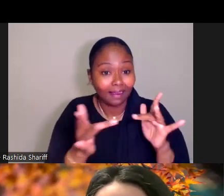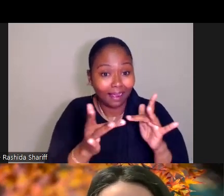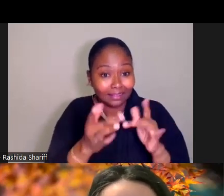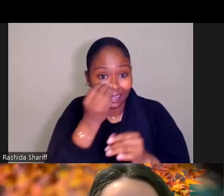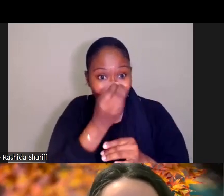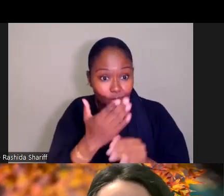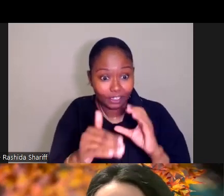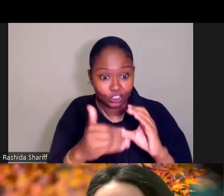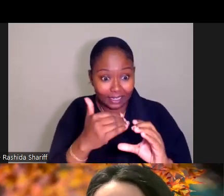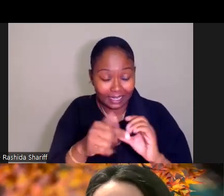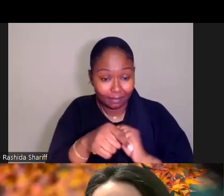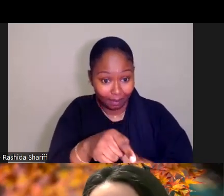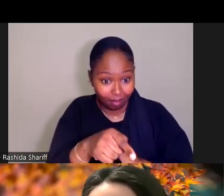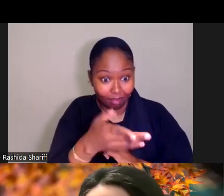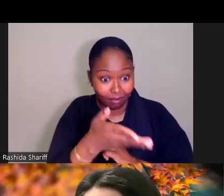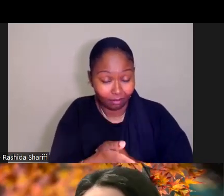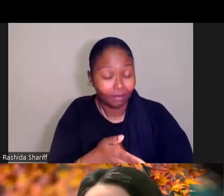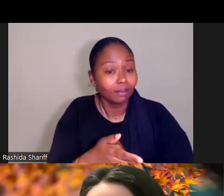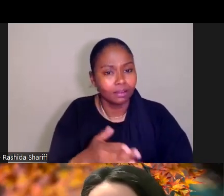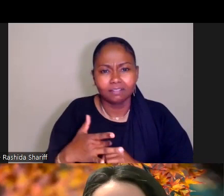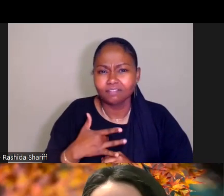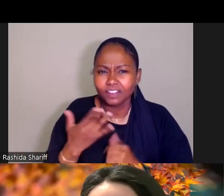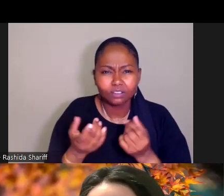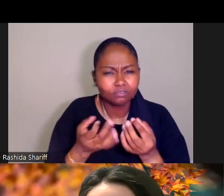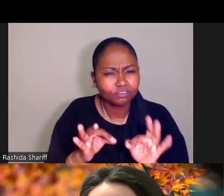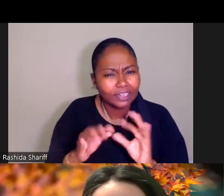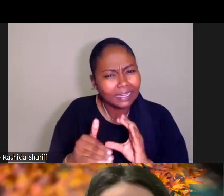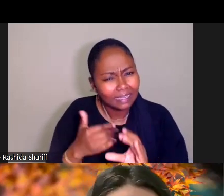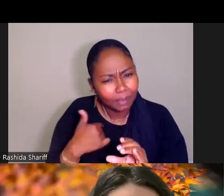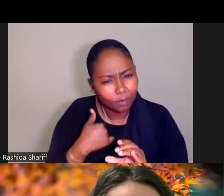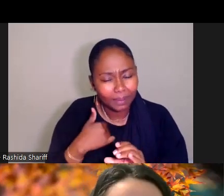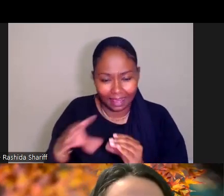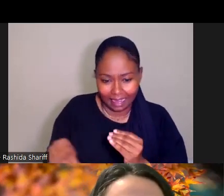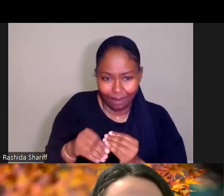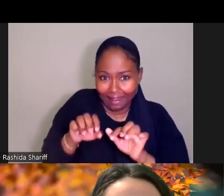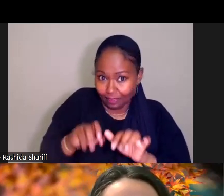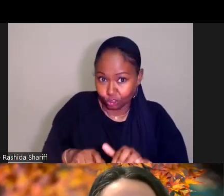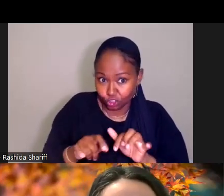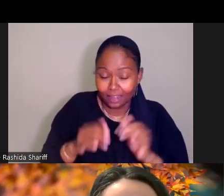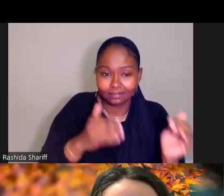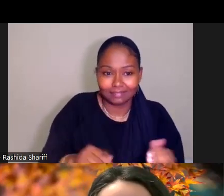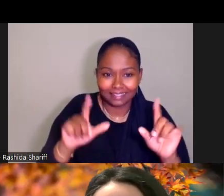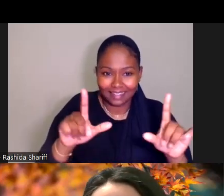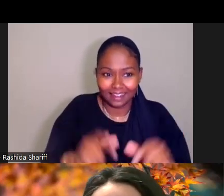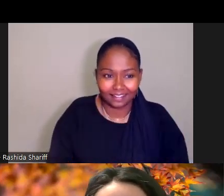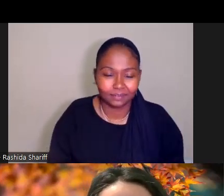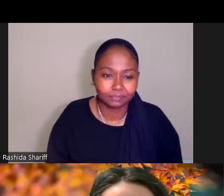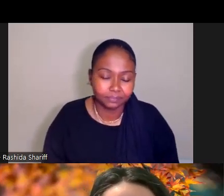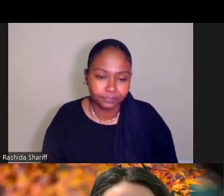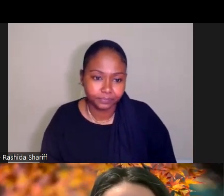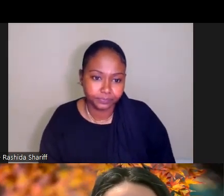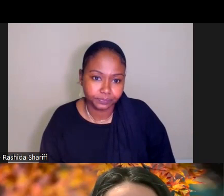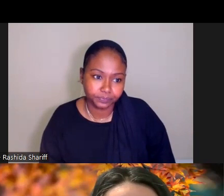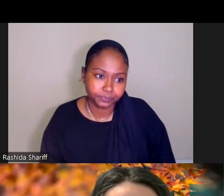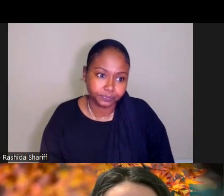email address is right there. Please feel free to email me. I'll also put it in the chat. Next slide, please.